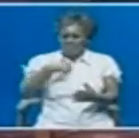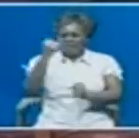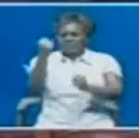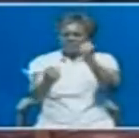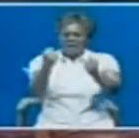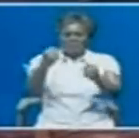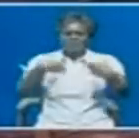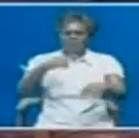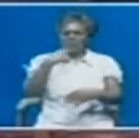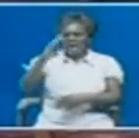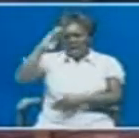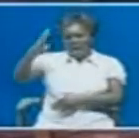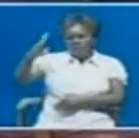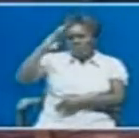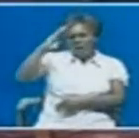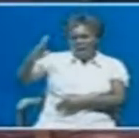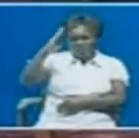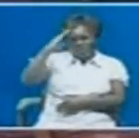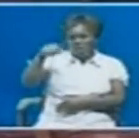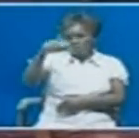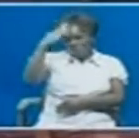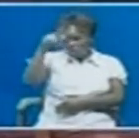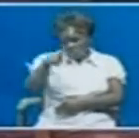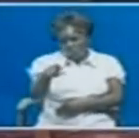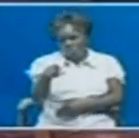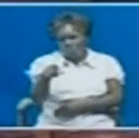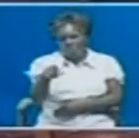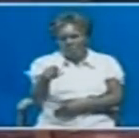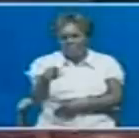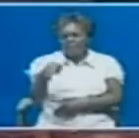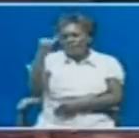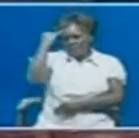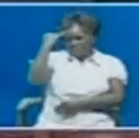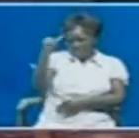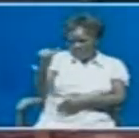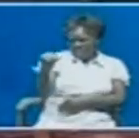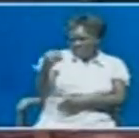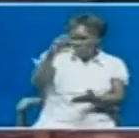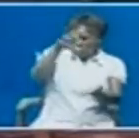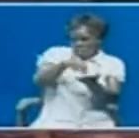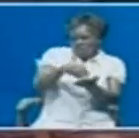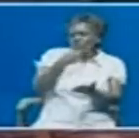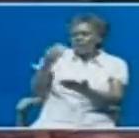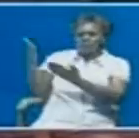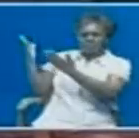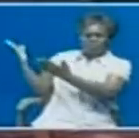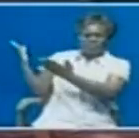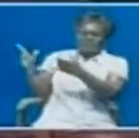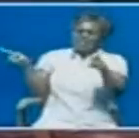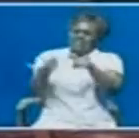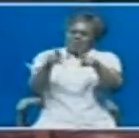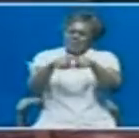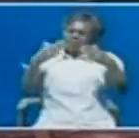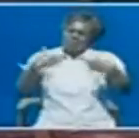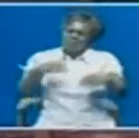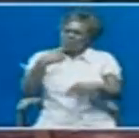and, you know, people say hello, this, that, and they greet you because they know who you are. Yes. Imagine if I was in this man's position. The same people who say, you know,